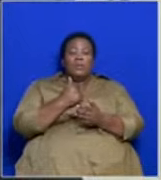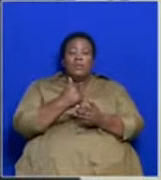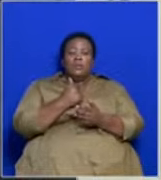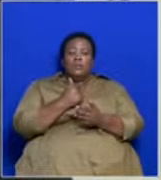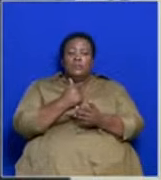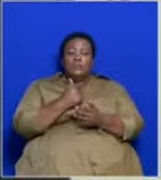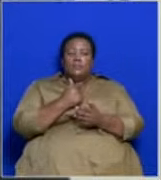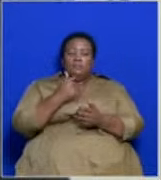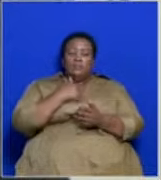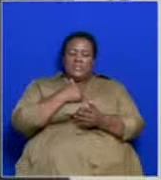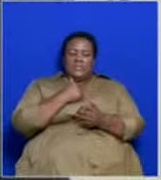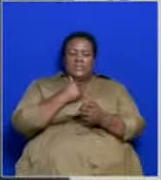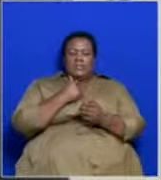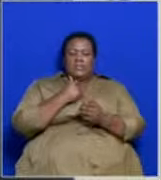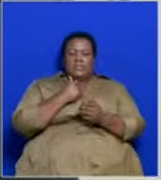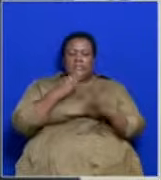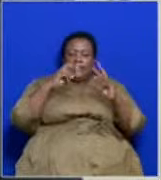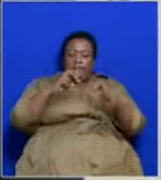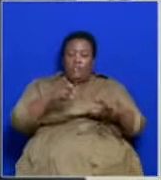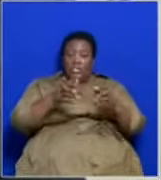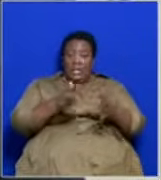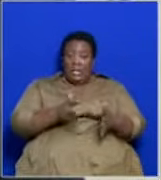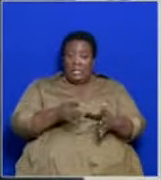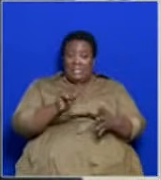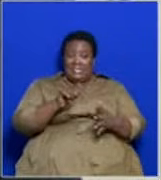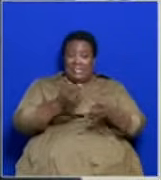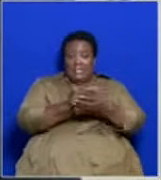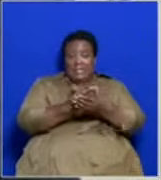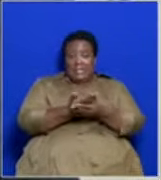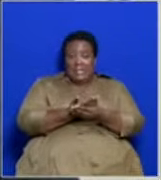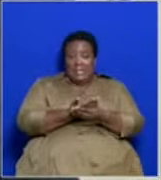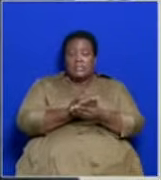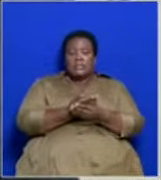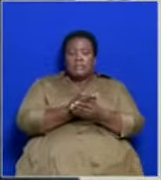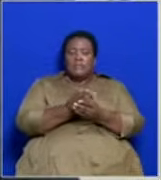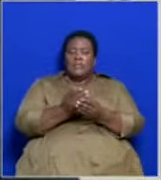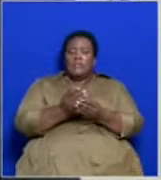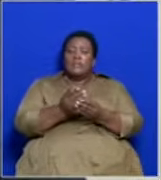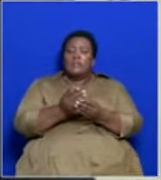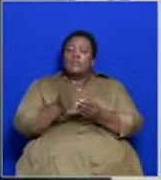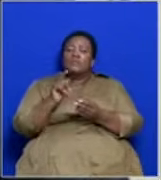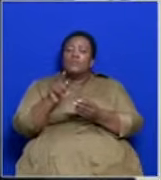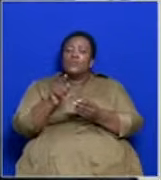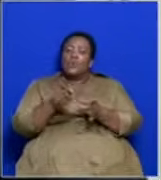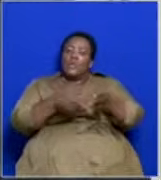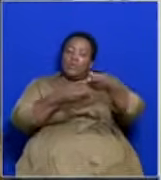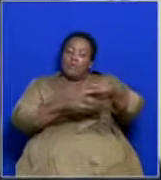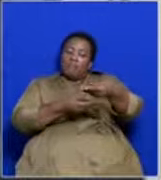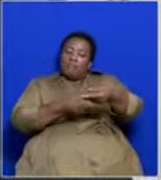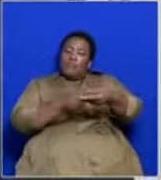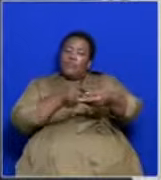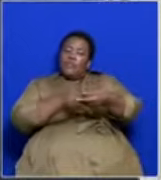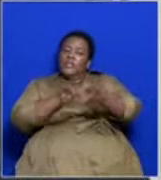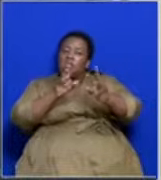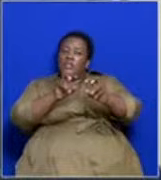investigator in the case. I attached the docket of this matter marked TLM